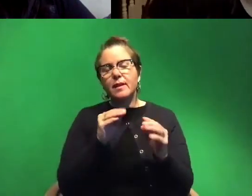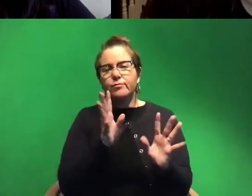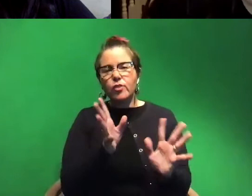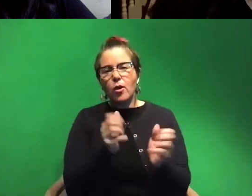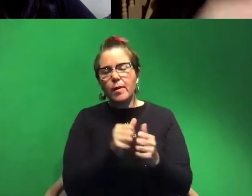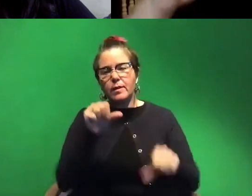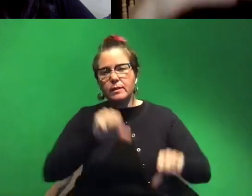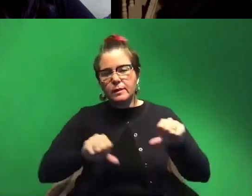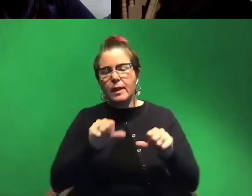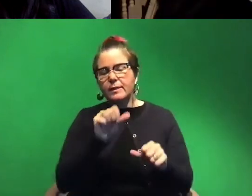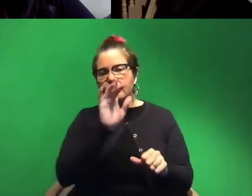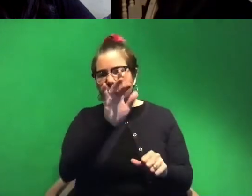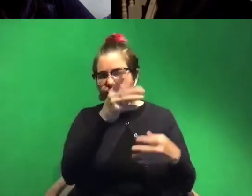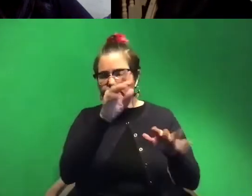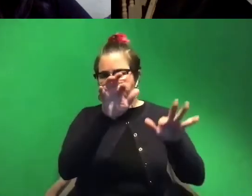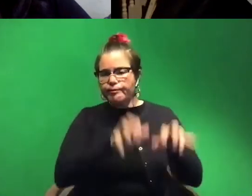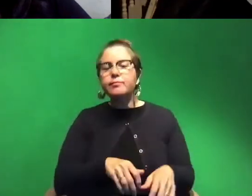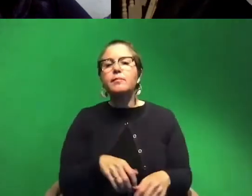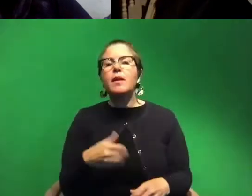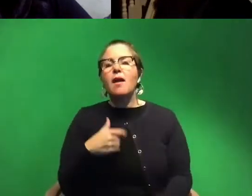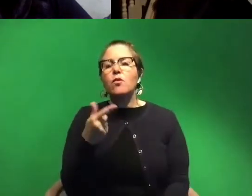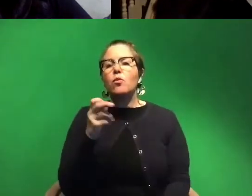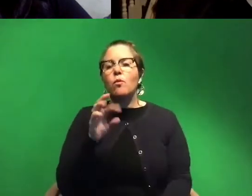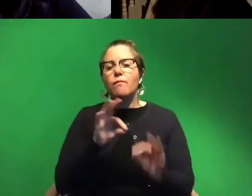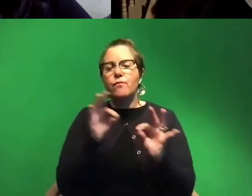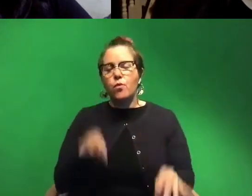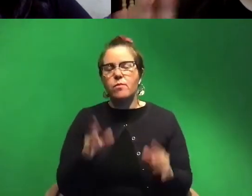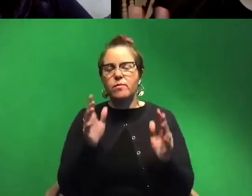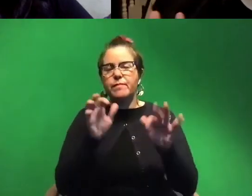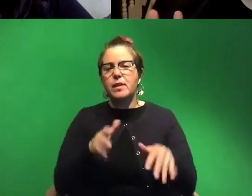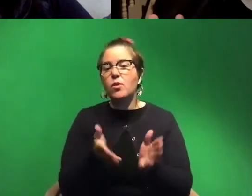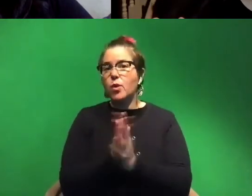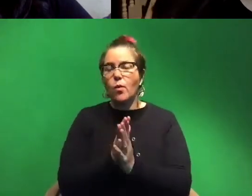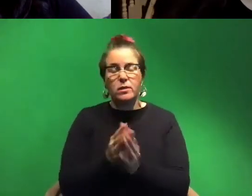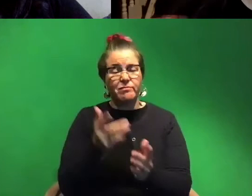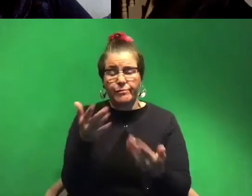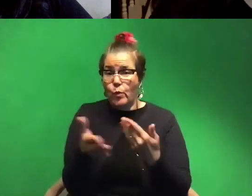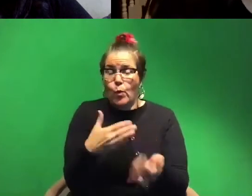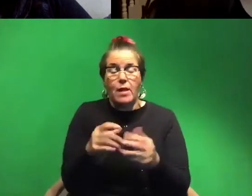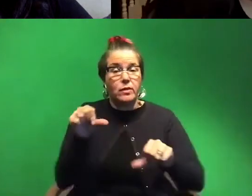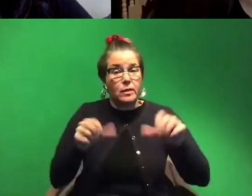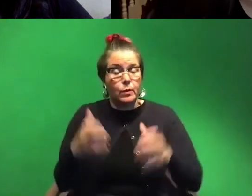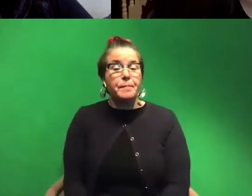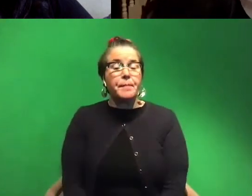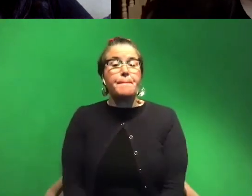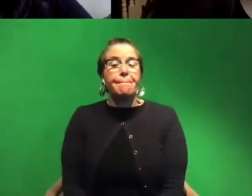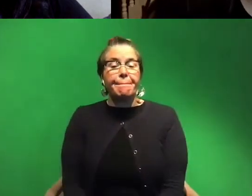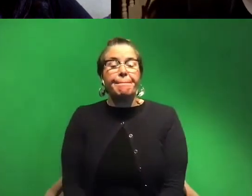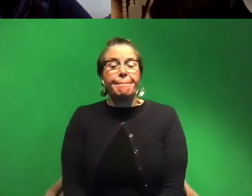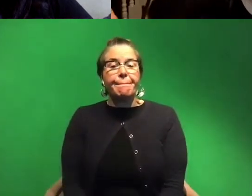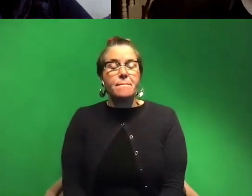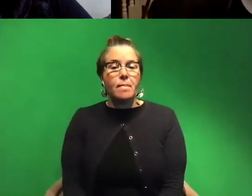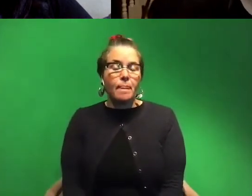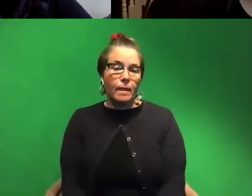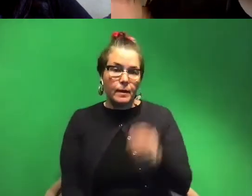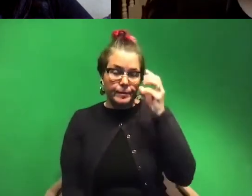Scientist tab. There's going to be a Google form, fill it out, and you can request whatever scientist you want. You can also check